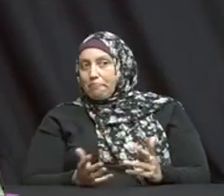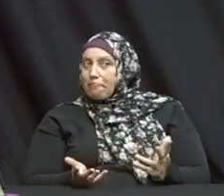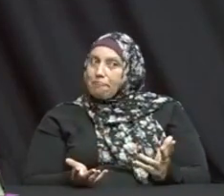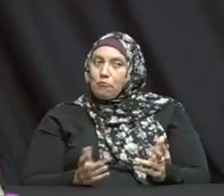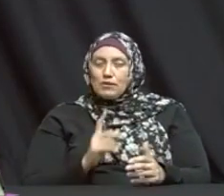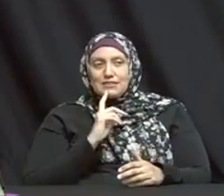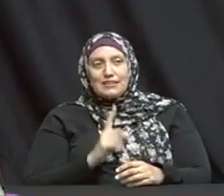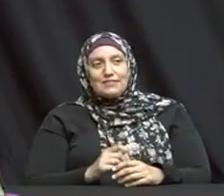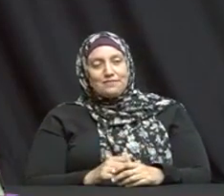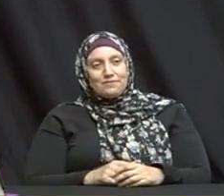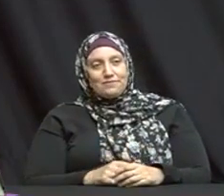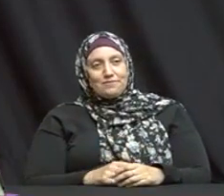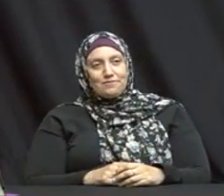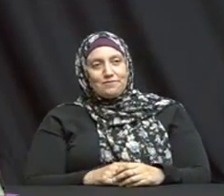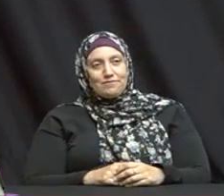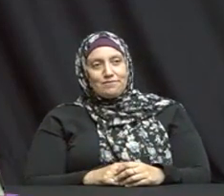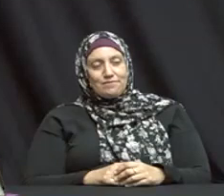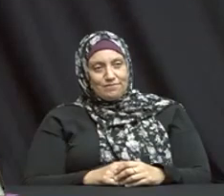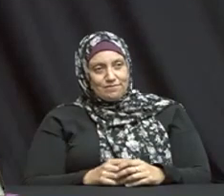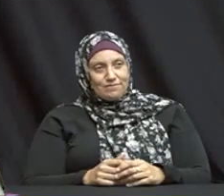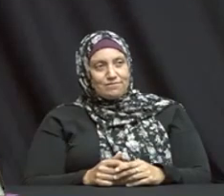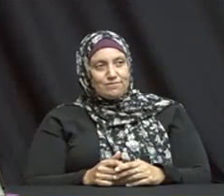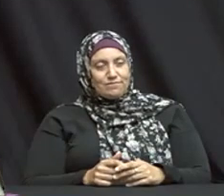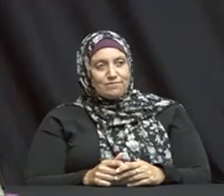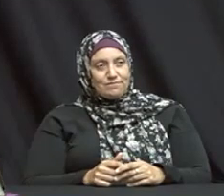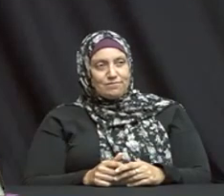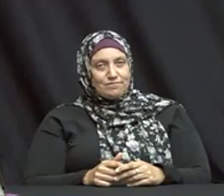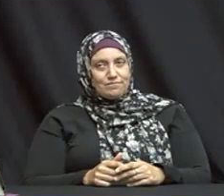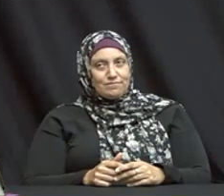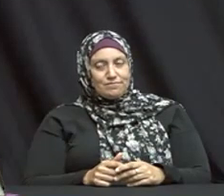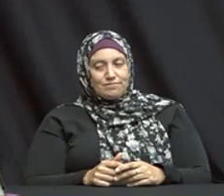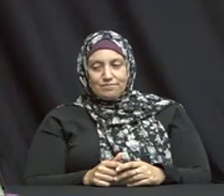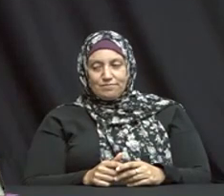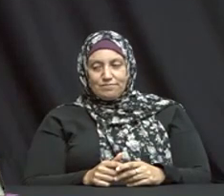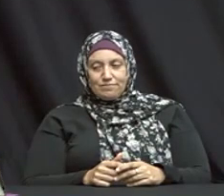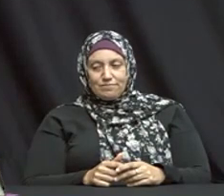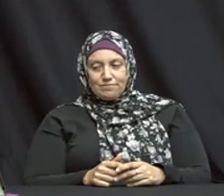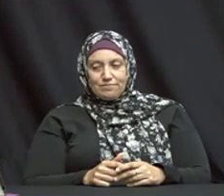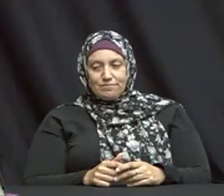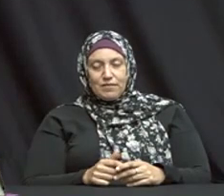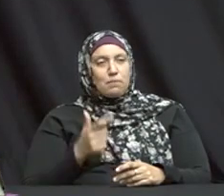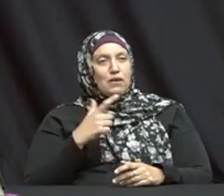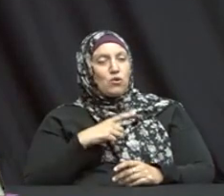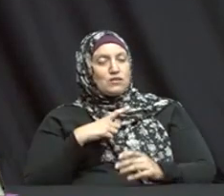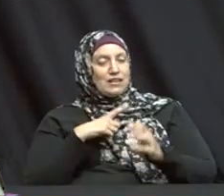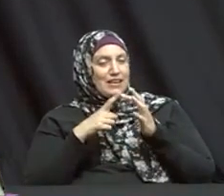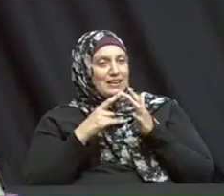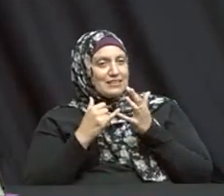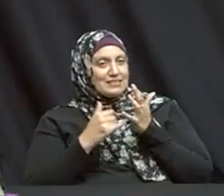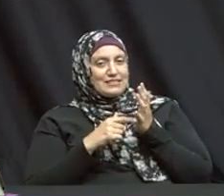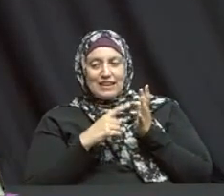Would that meet the rule, Sheikh, because what you've then done is you've sort of paused the estate. Thank you, Mama. Sorry,